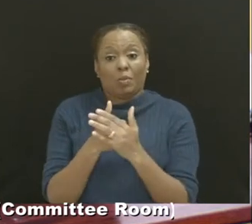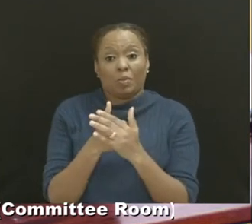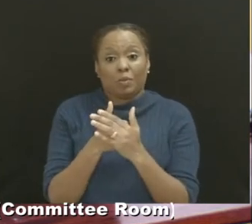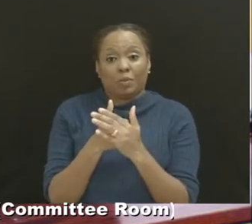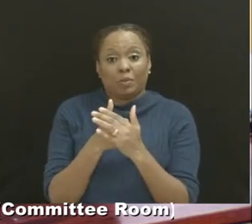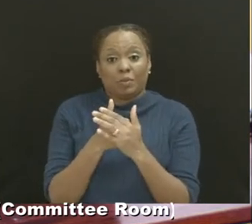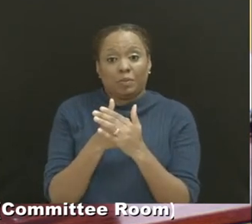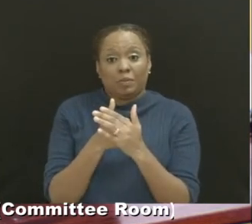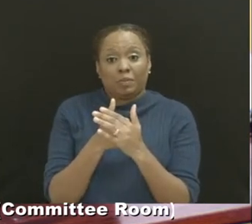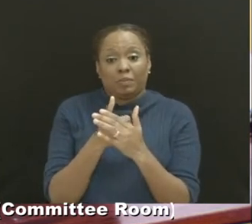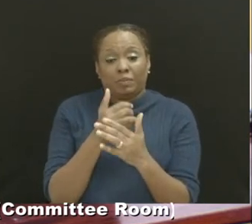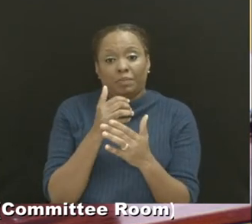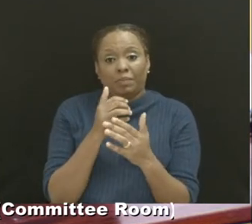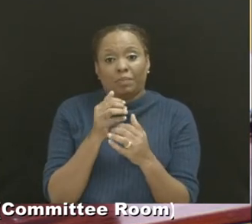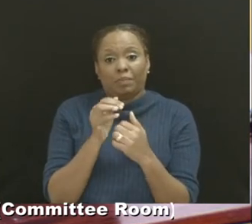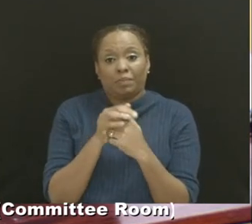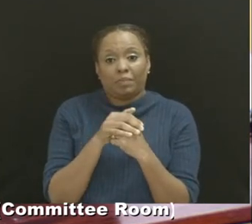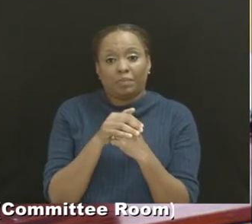on par with any